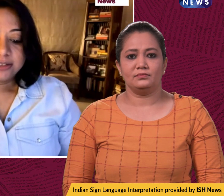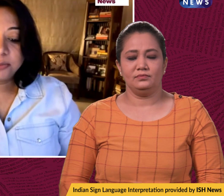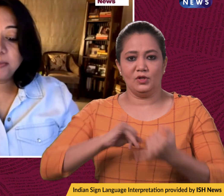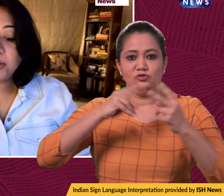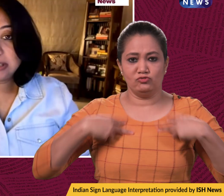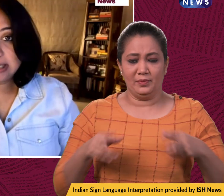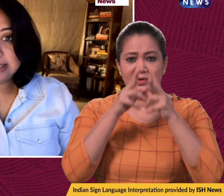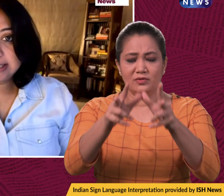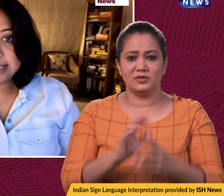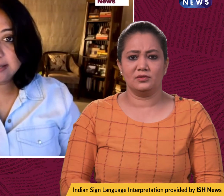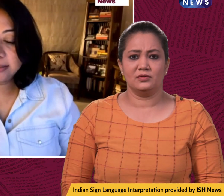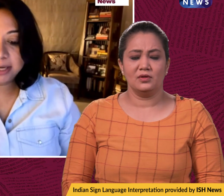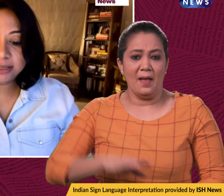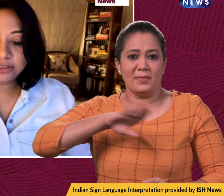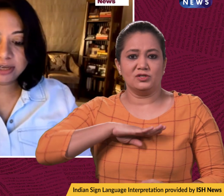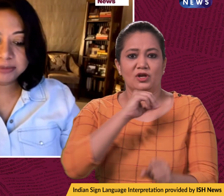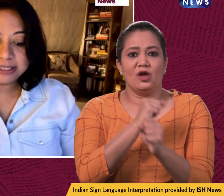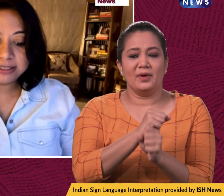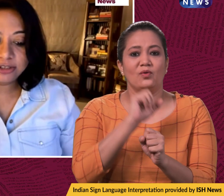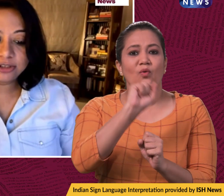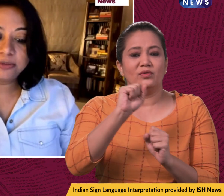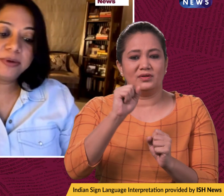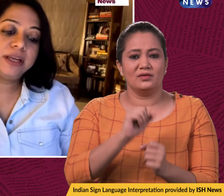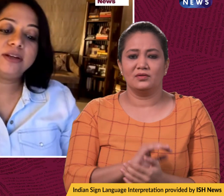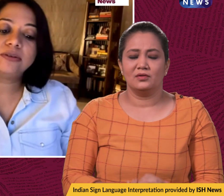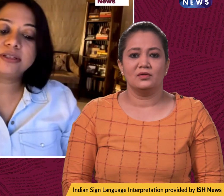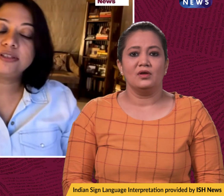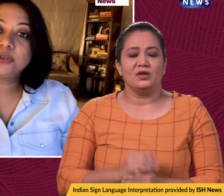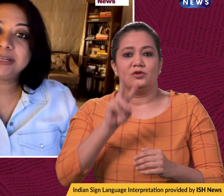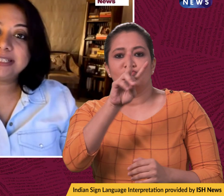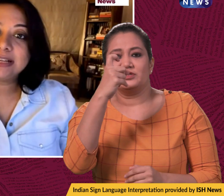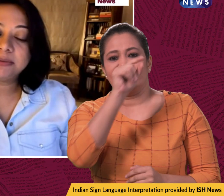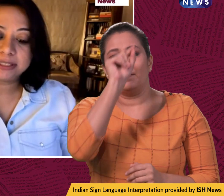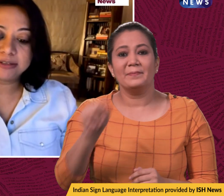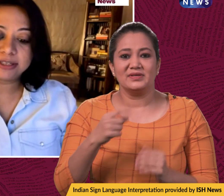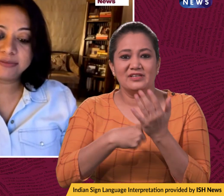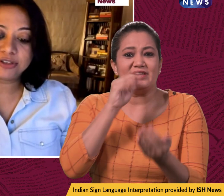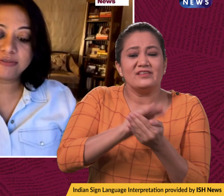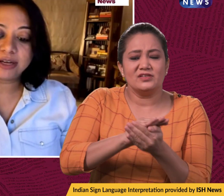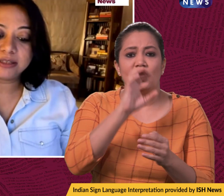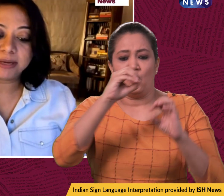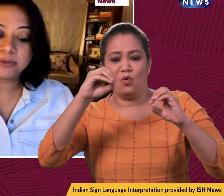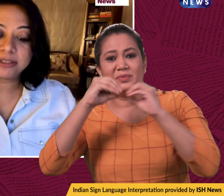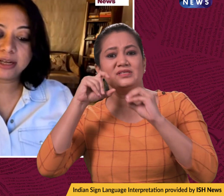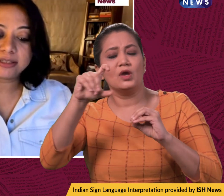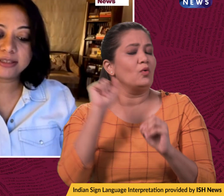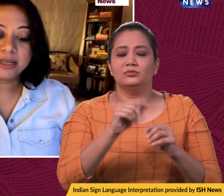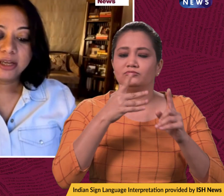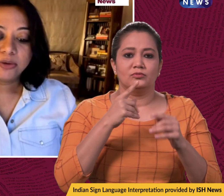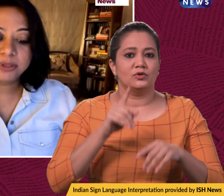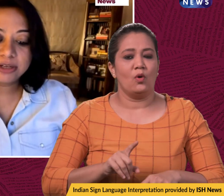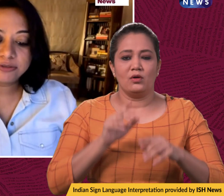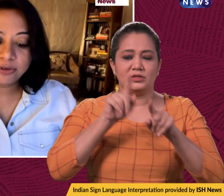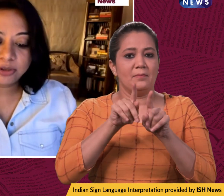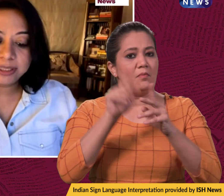The Supreme Court today staged the Maharashtra government's decision to bring an ordinance of 27% reservation of other backward classes